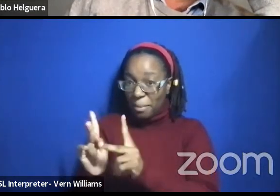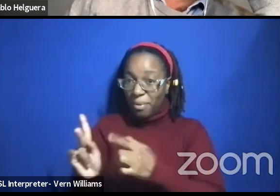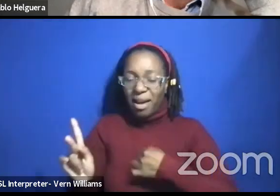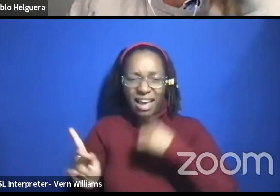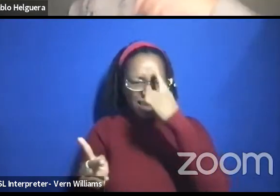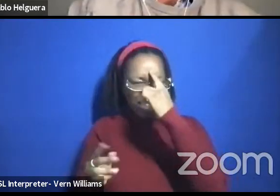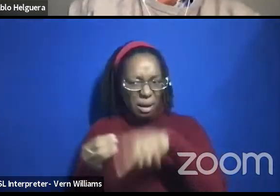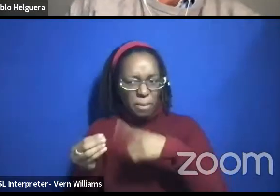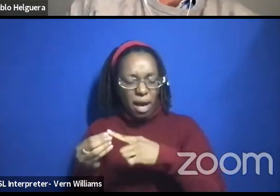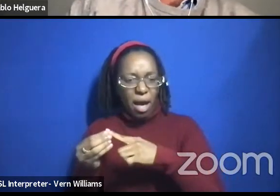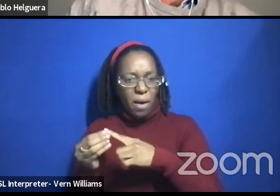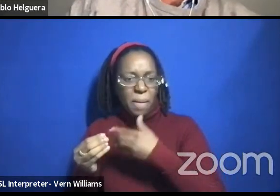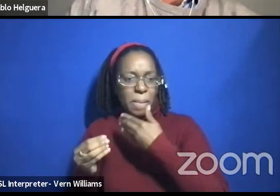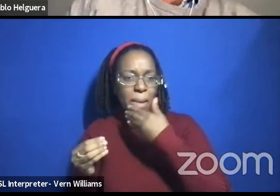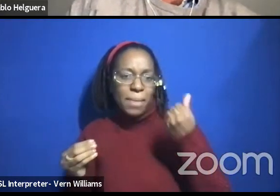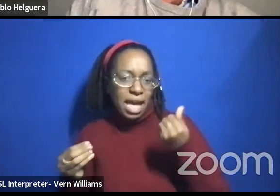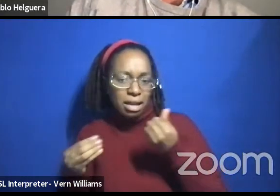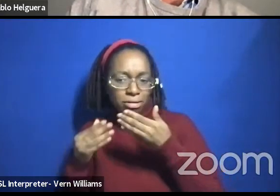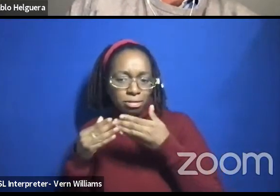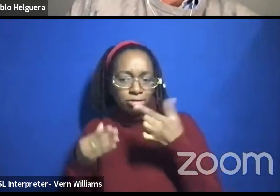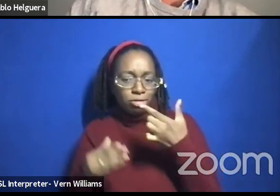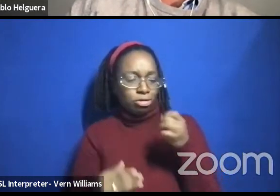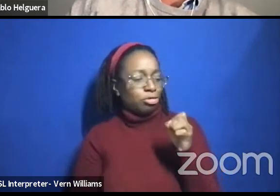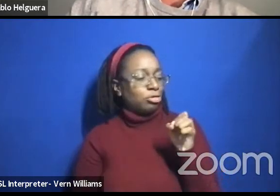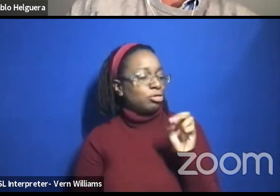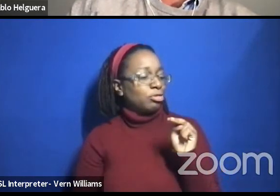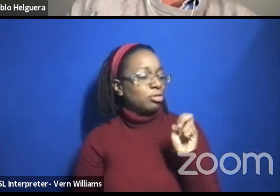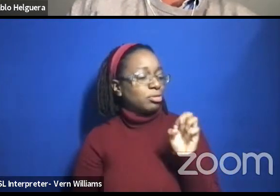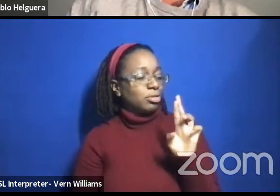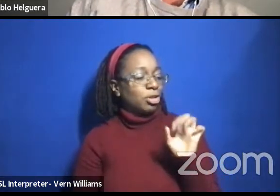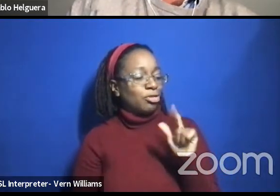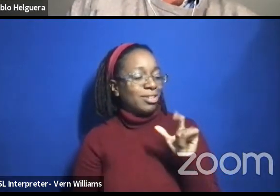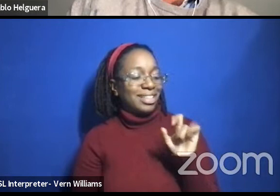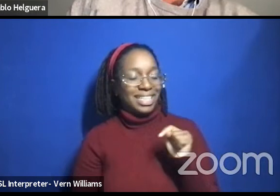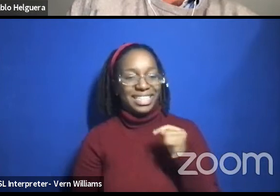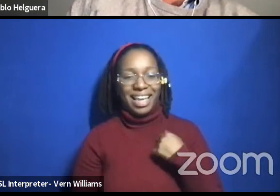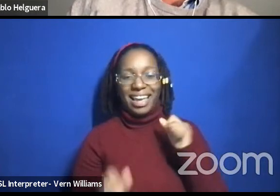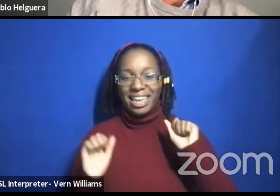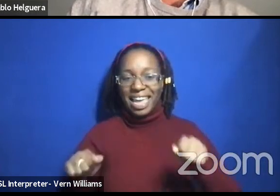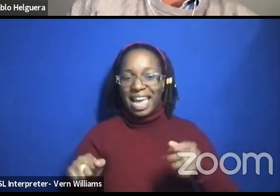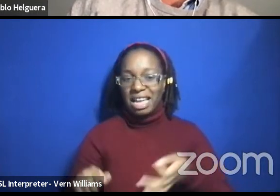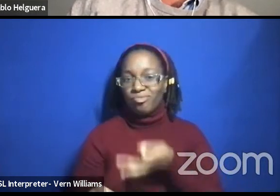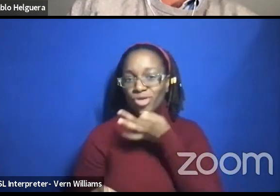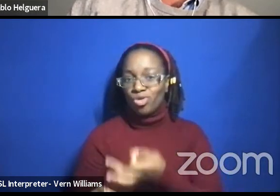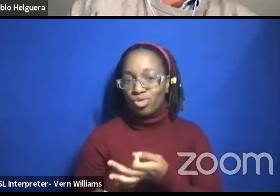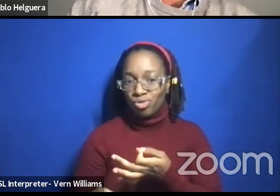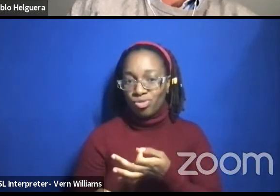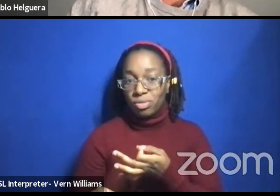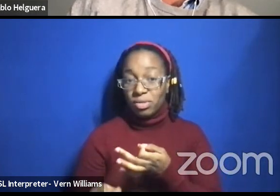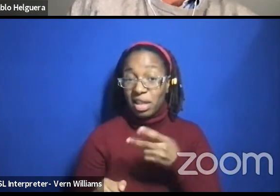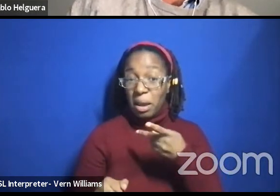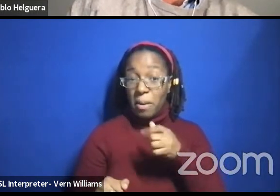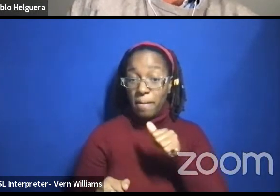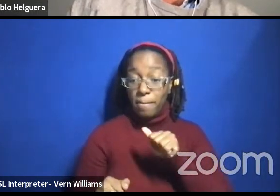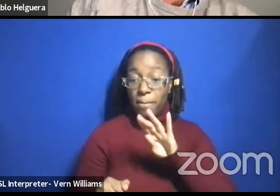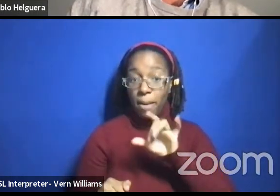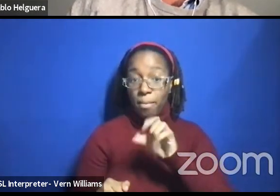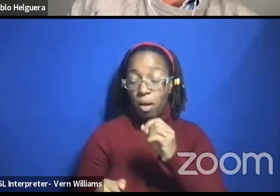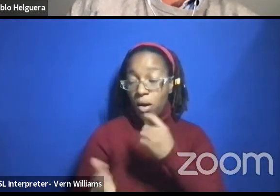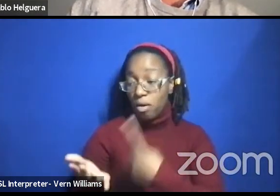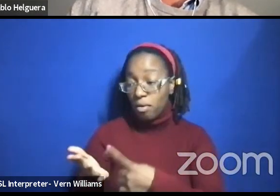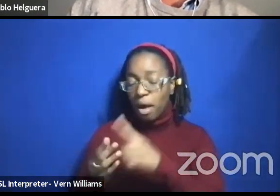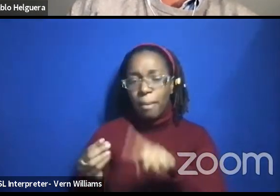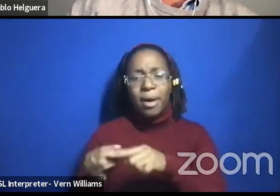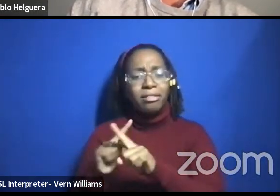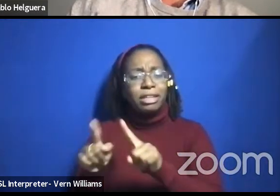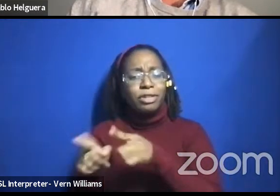the best generalist you can be. Because not only to Pablo's point, were we having conversations about